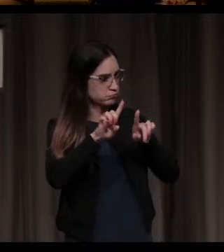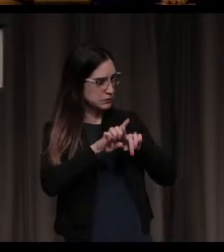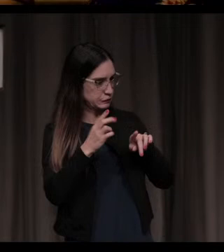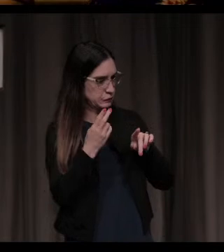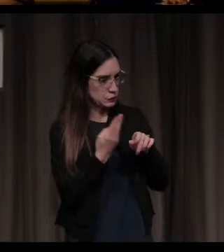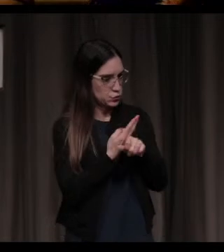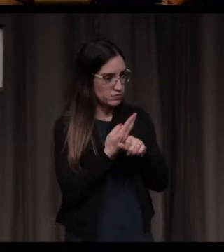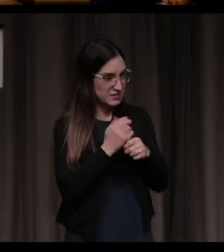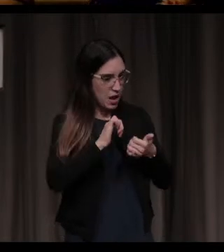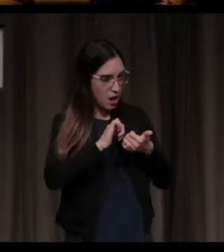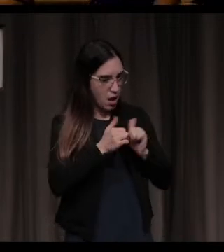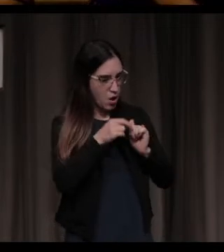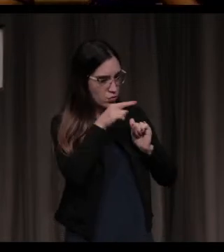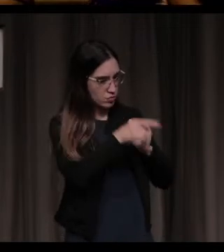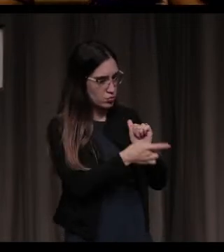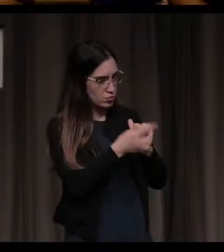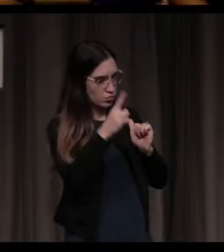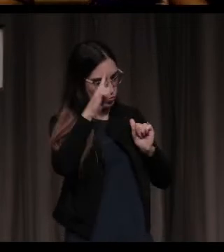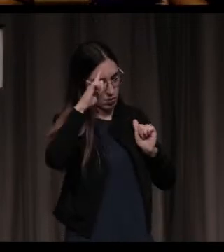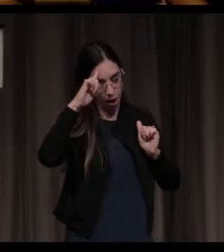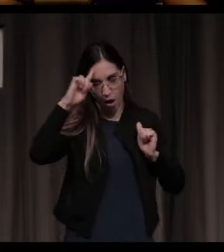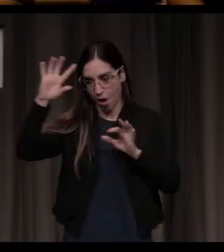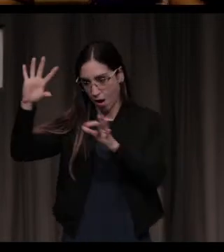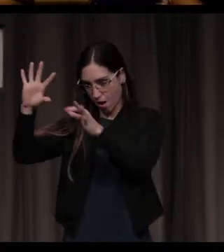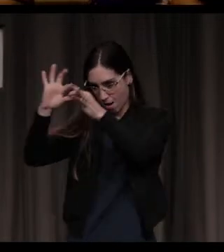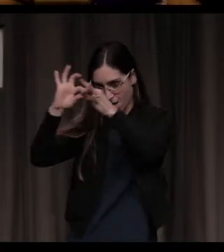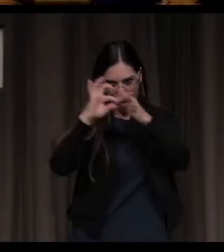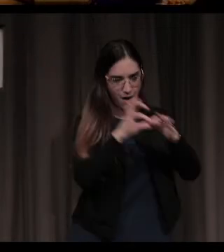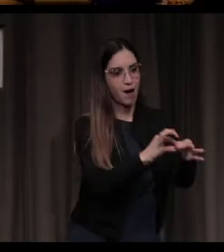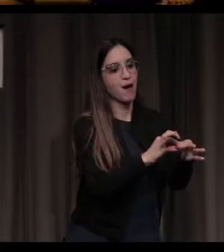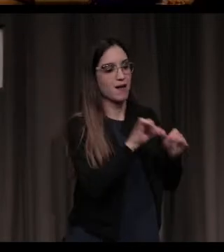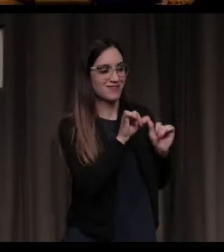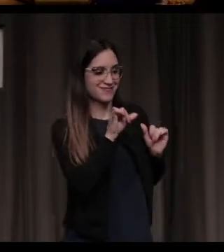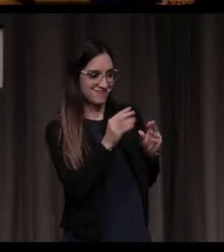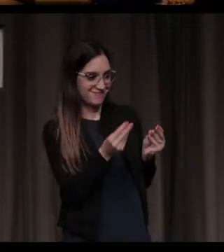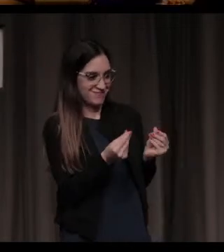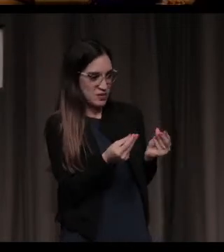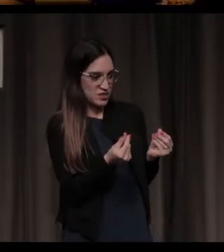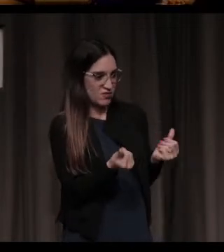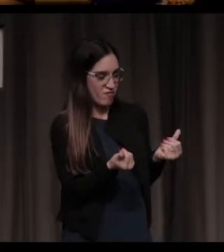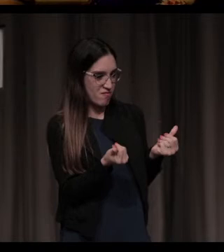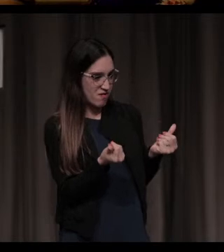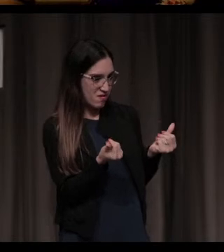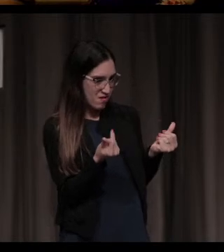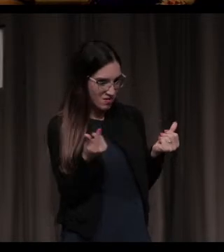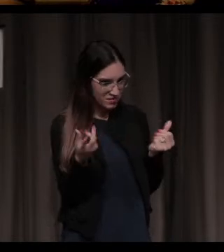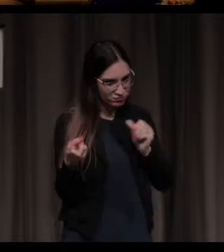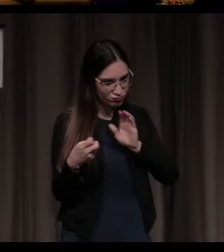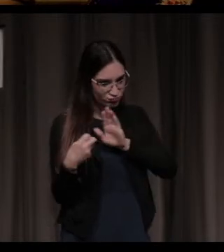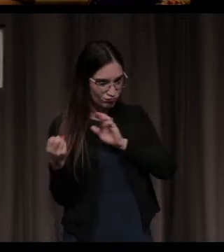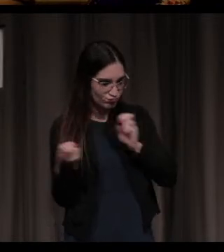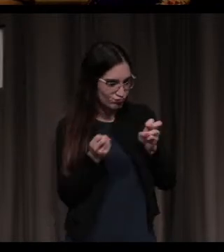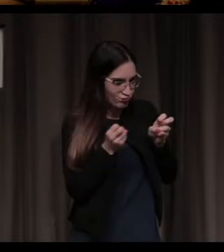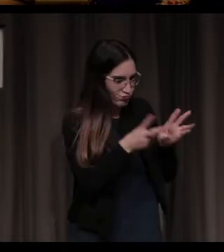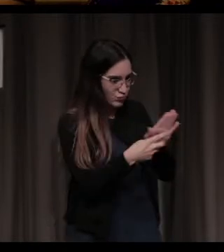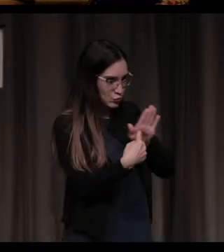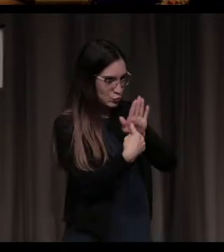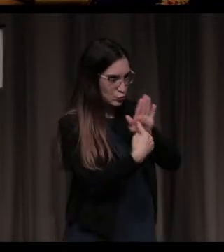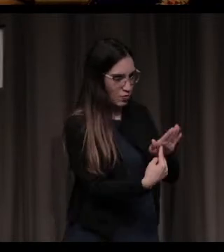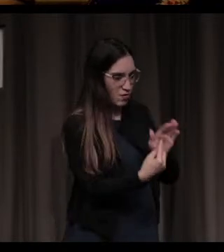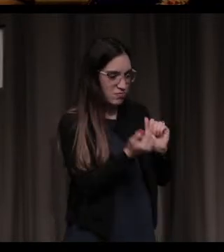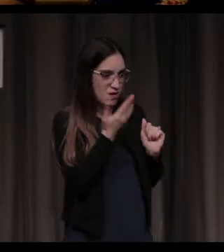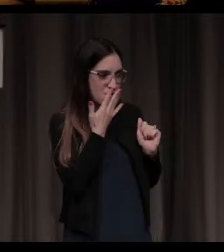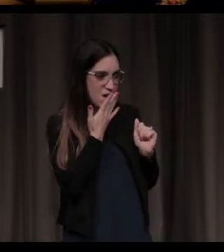is that could you expand on how you look at these fabrics and in a way extract the colors and add it to